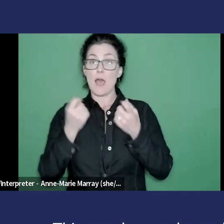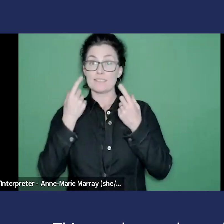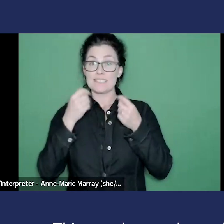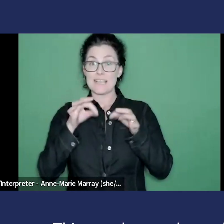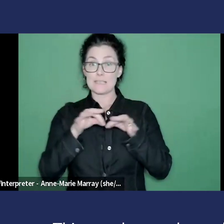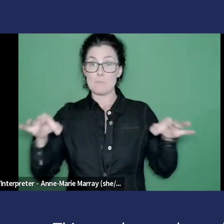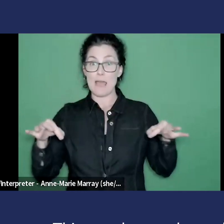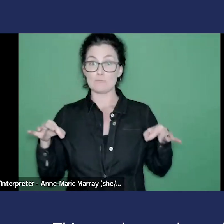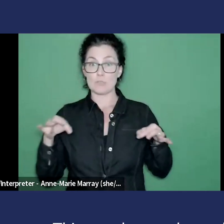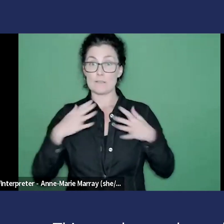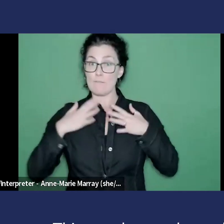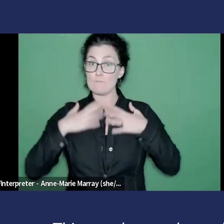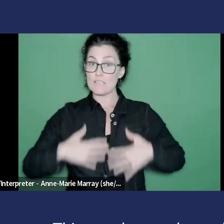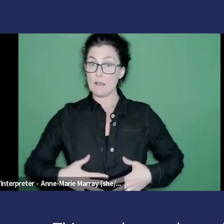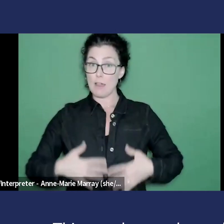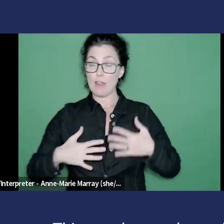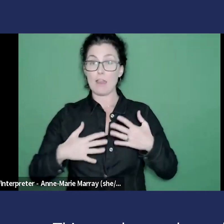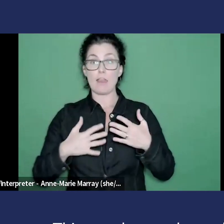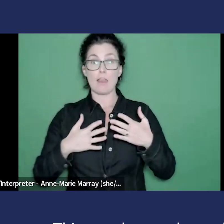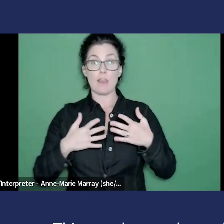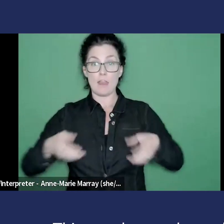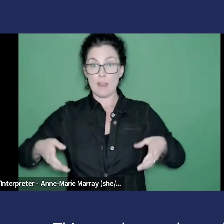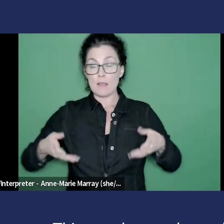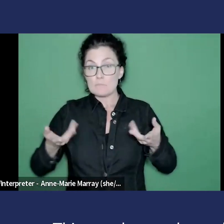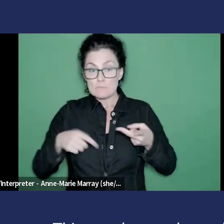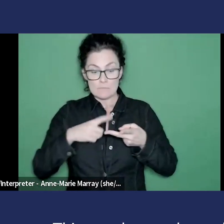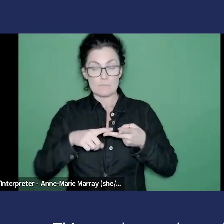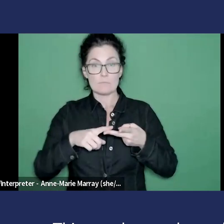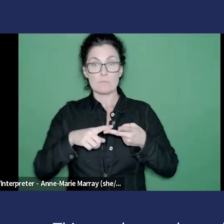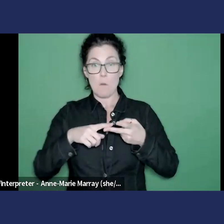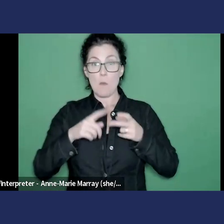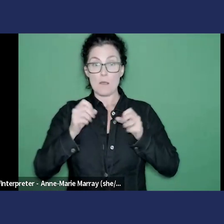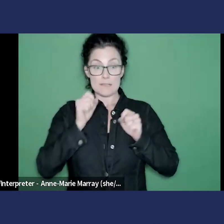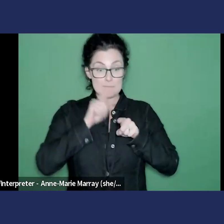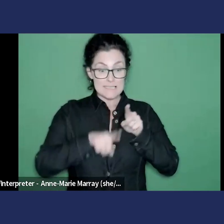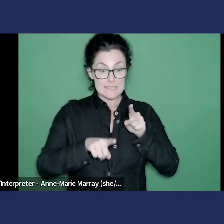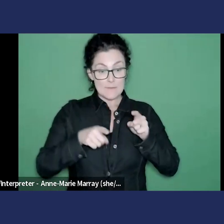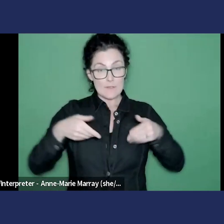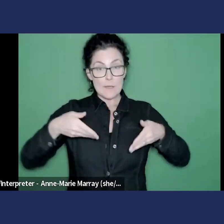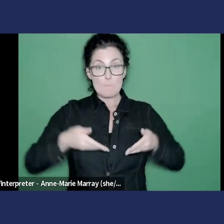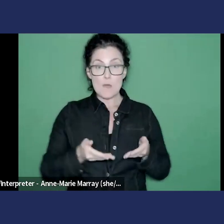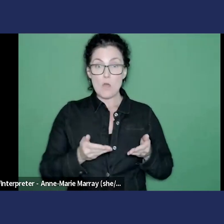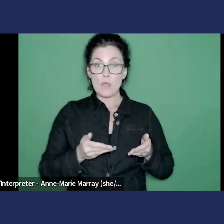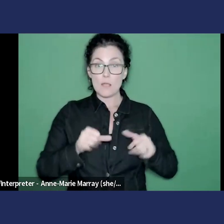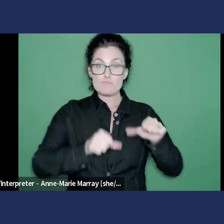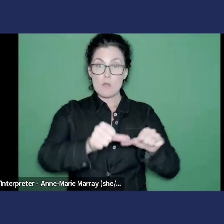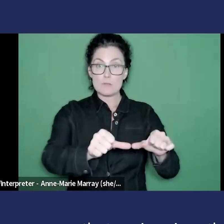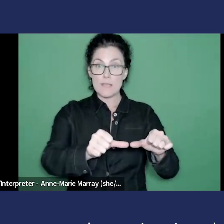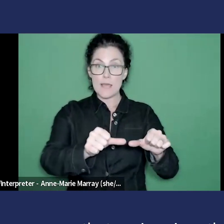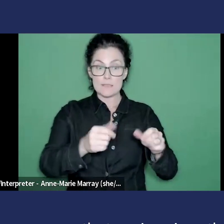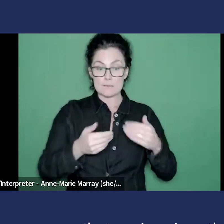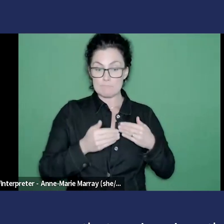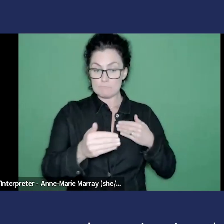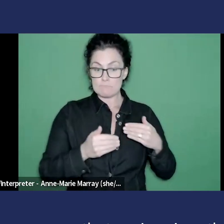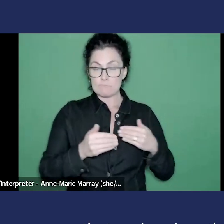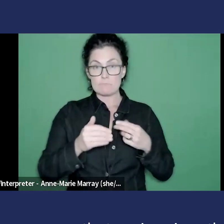boundaries. This may be, how far they want to go within a specific birthing process. Adhering to what their wishes are, making sure that you've